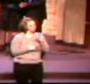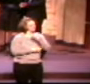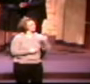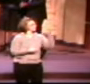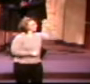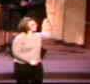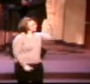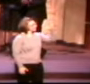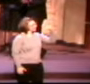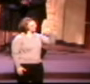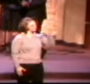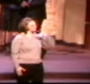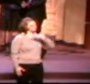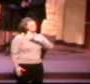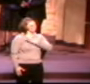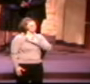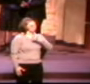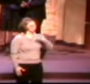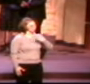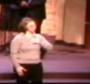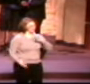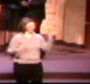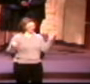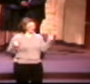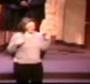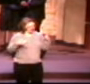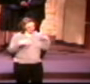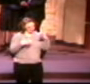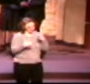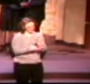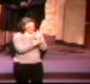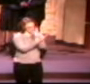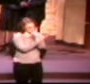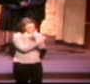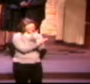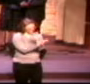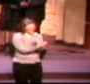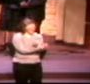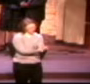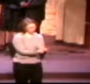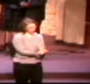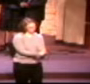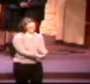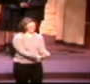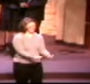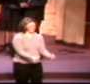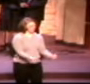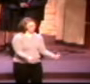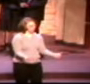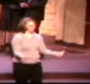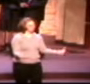fear, and grace my fears